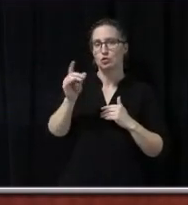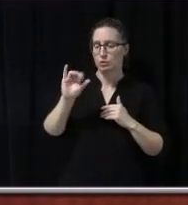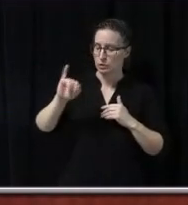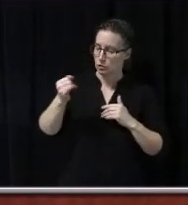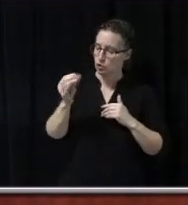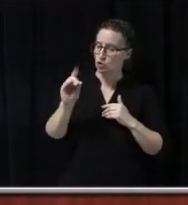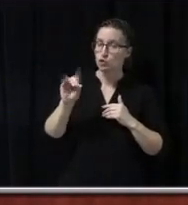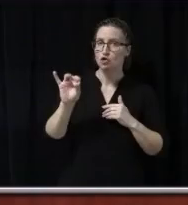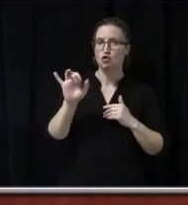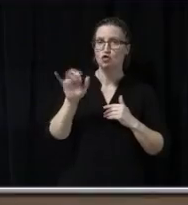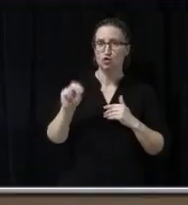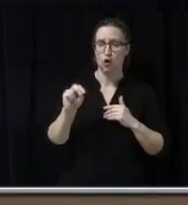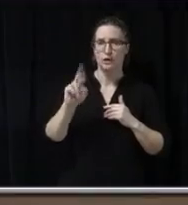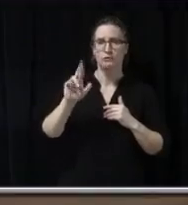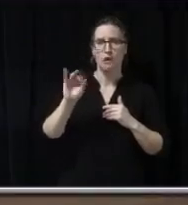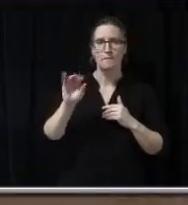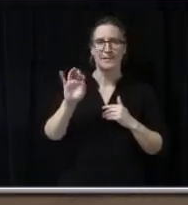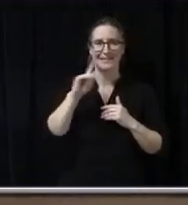Robinson.